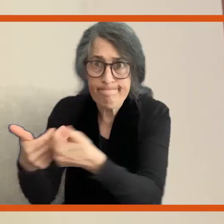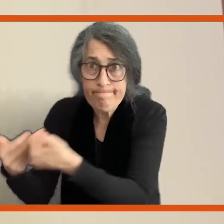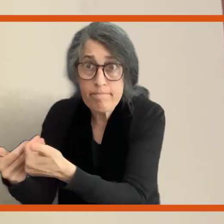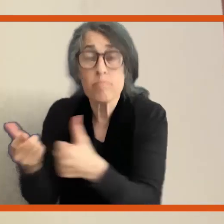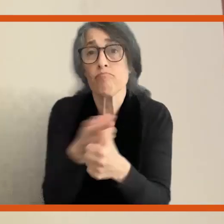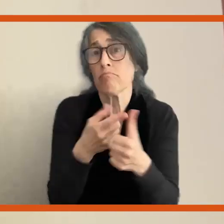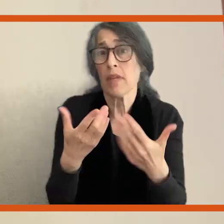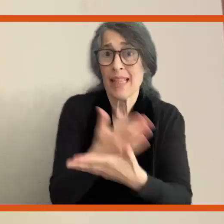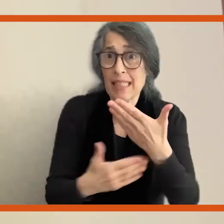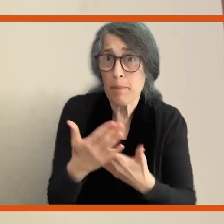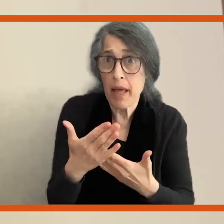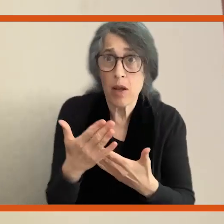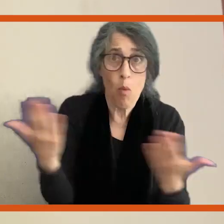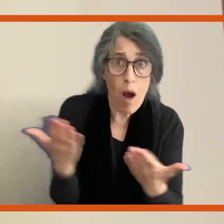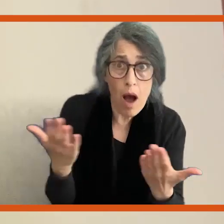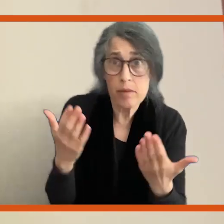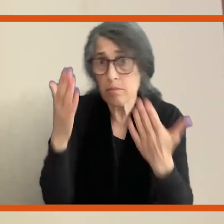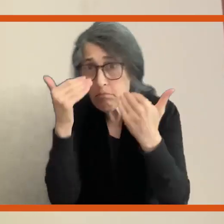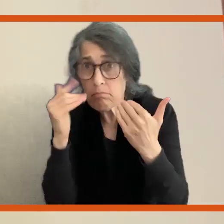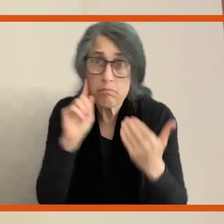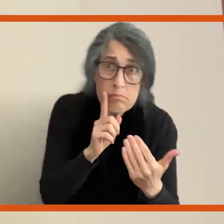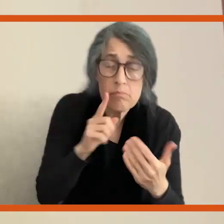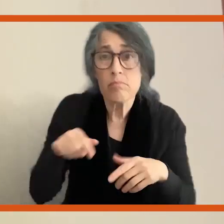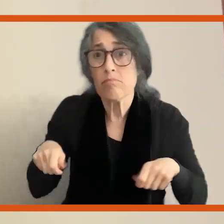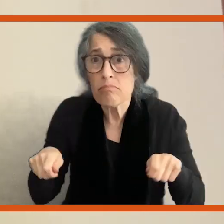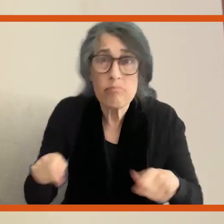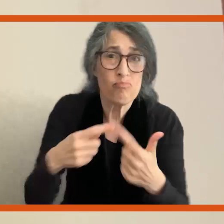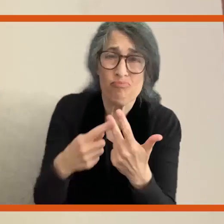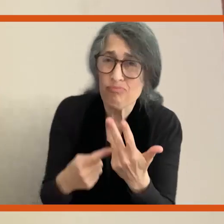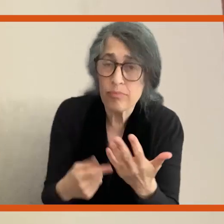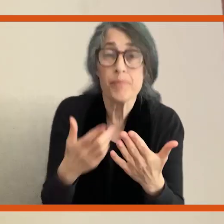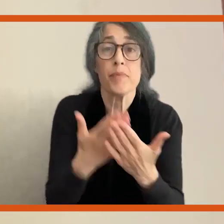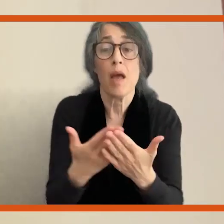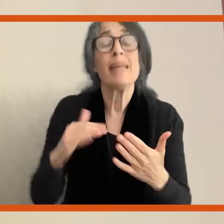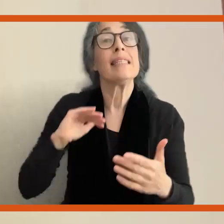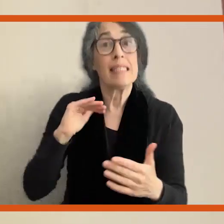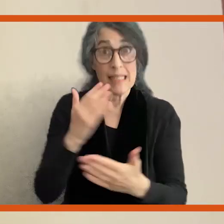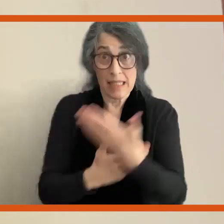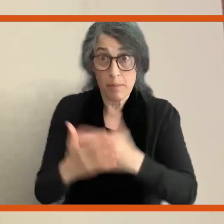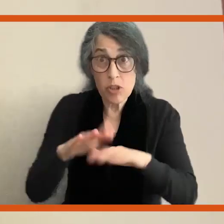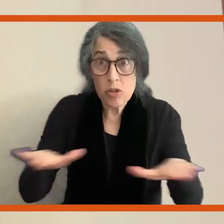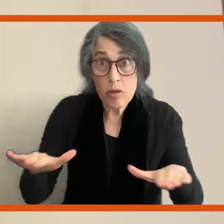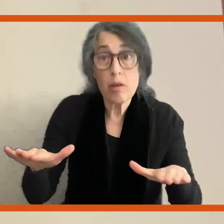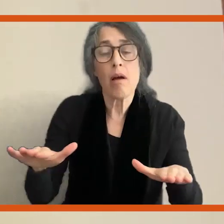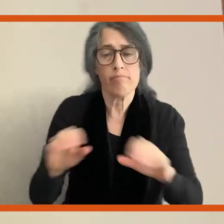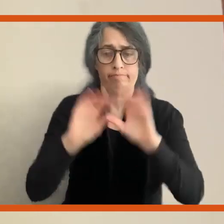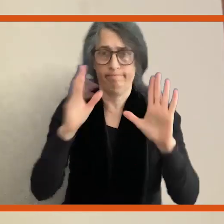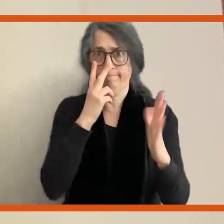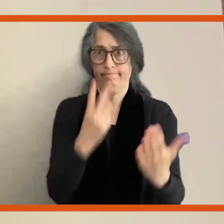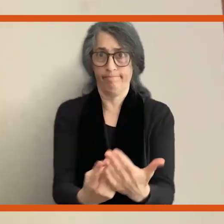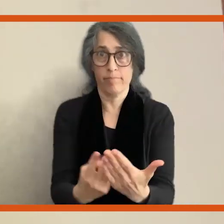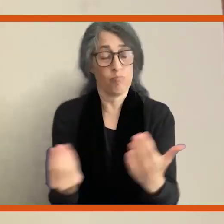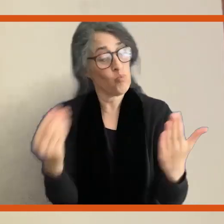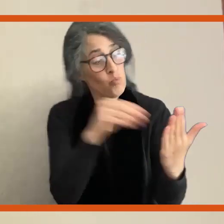participation. Such data should specifically include type of disability. Children with disabilities should